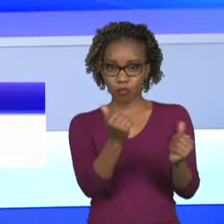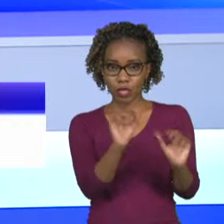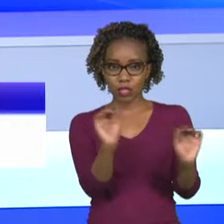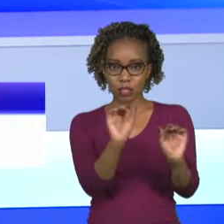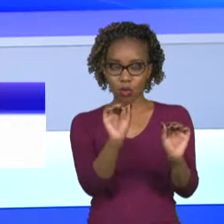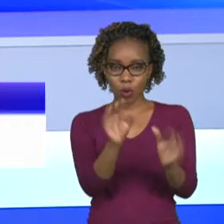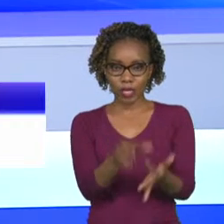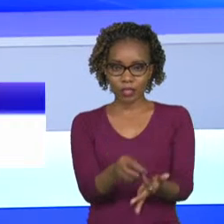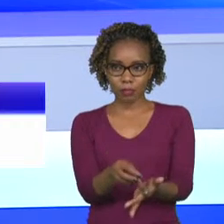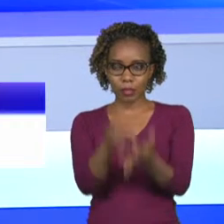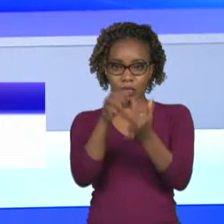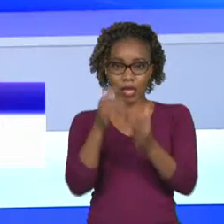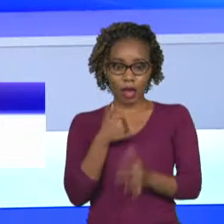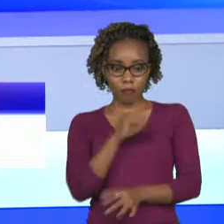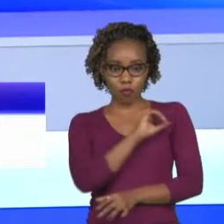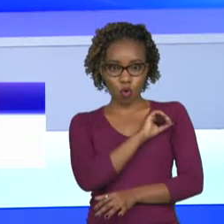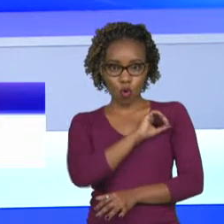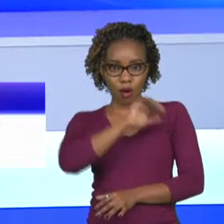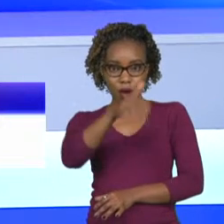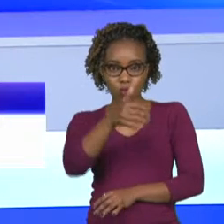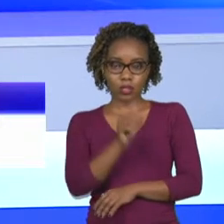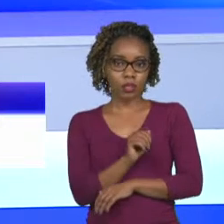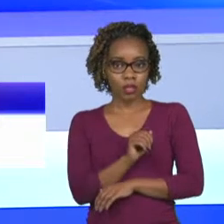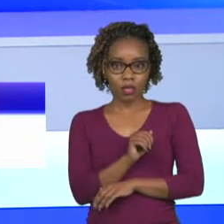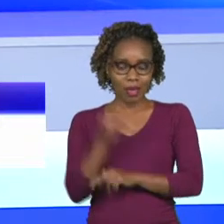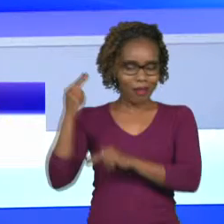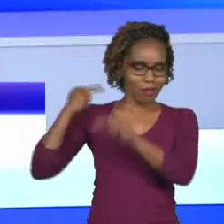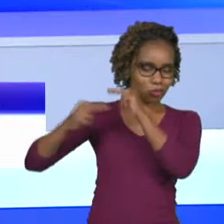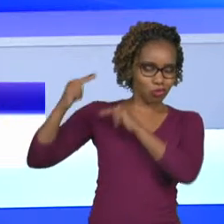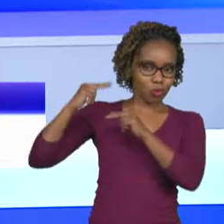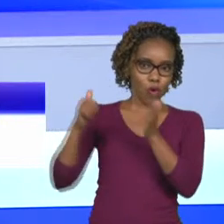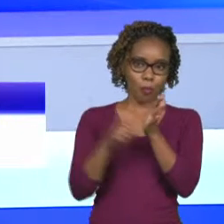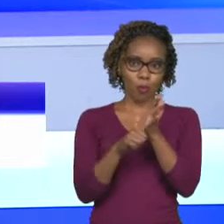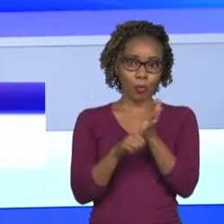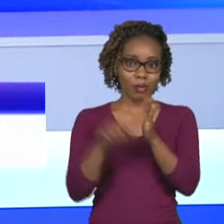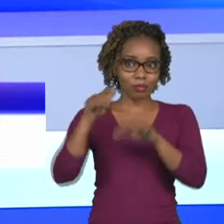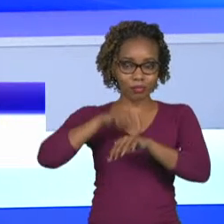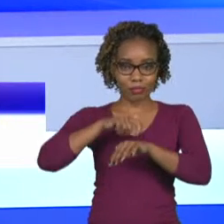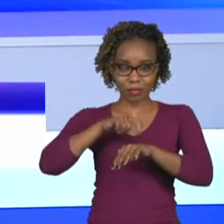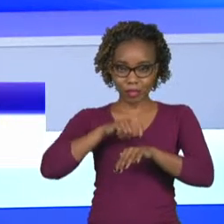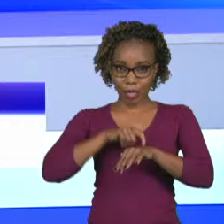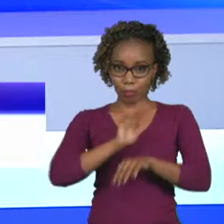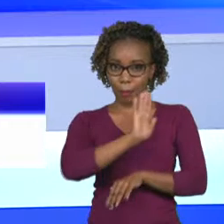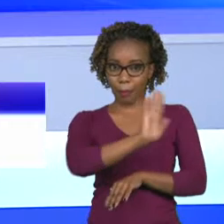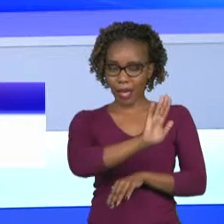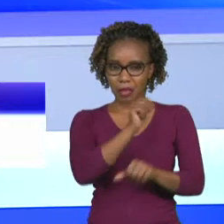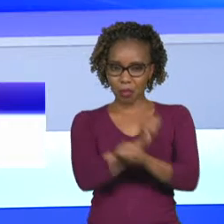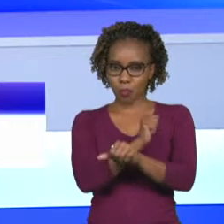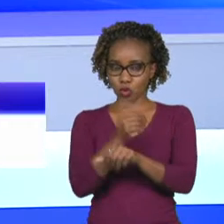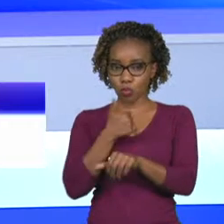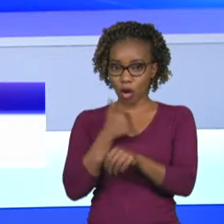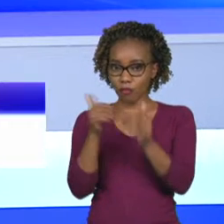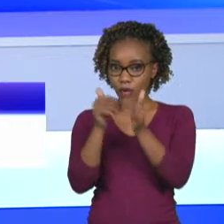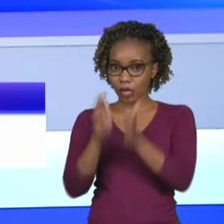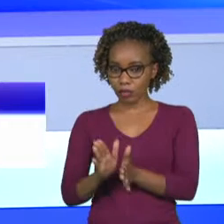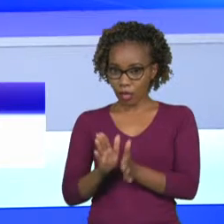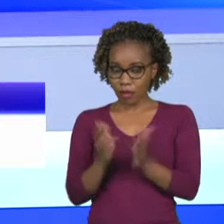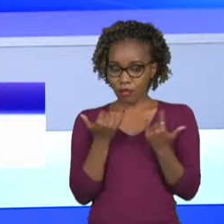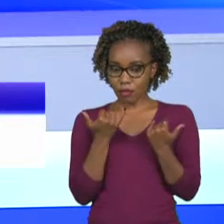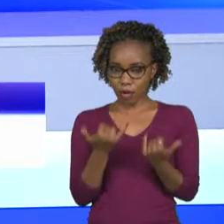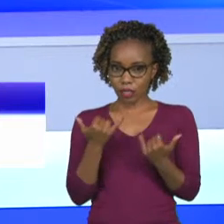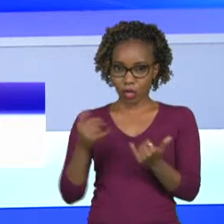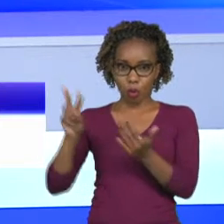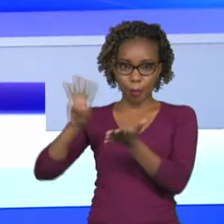the need to have their own county, citing historical injustices since they claim that they cannot have executive leaders in the current